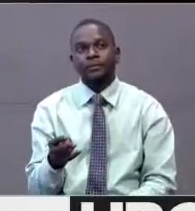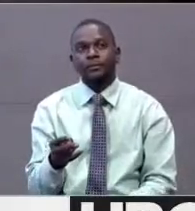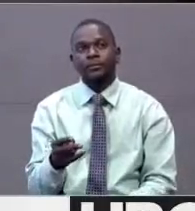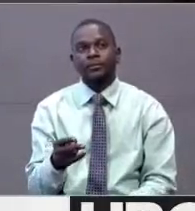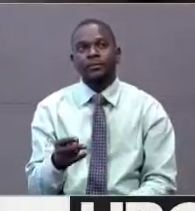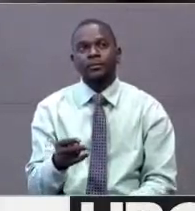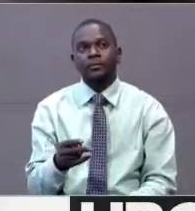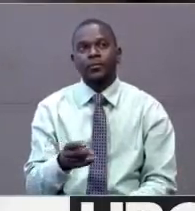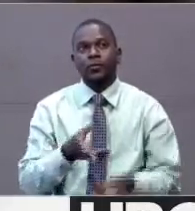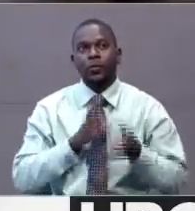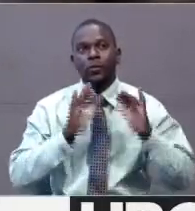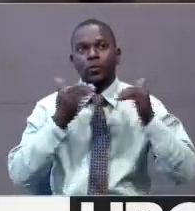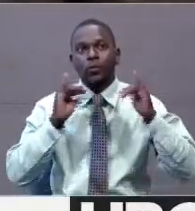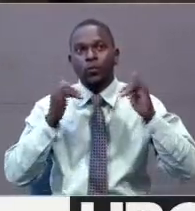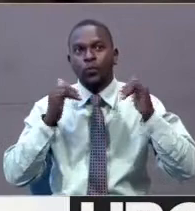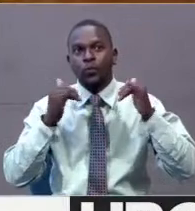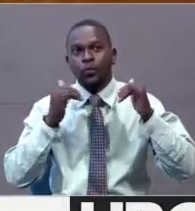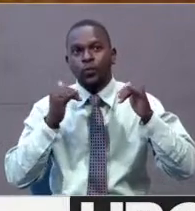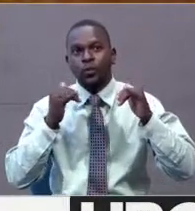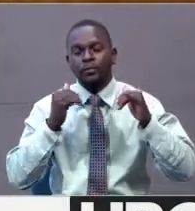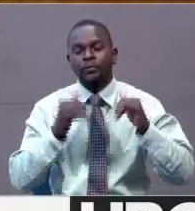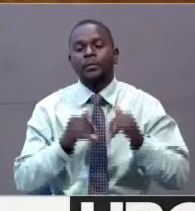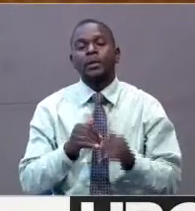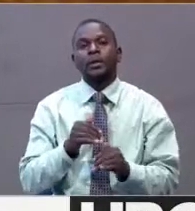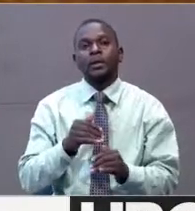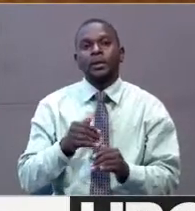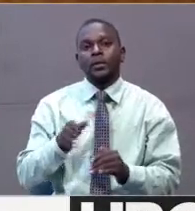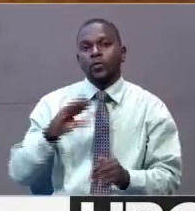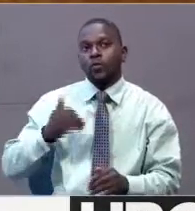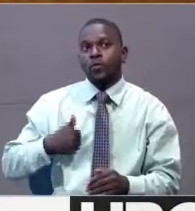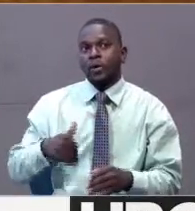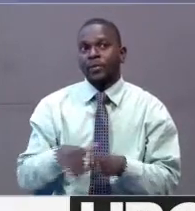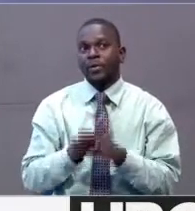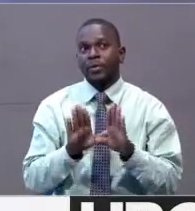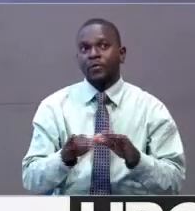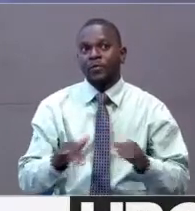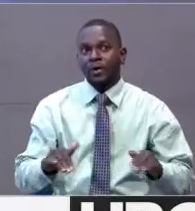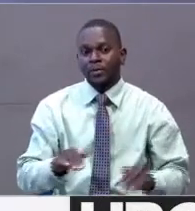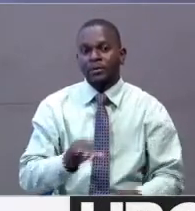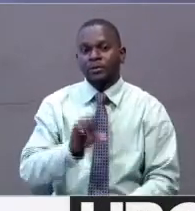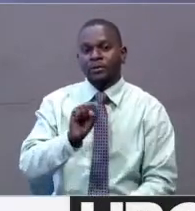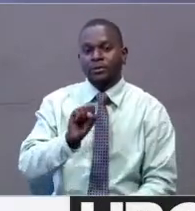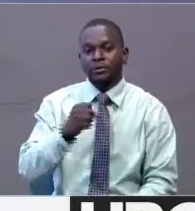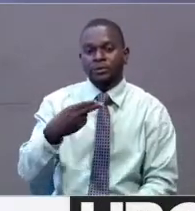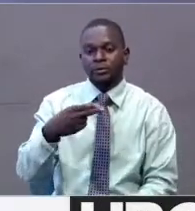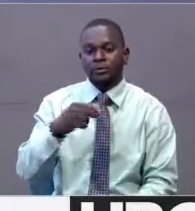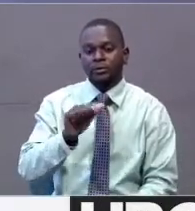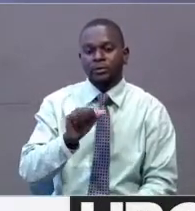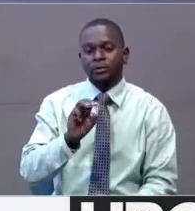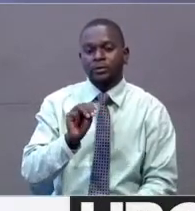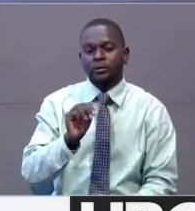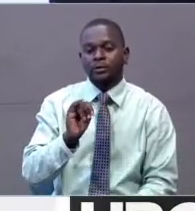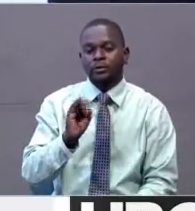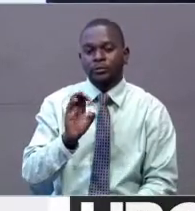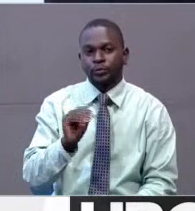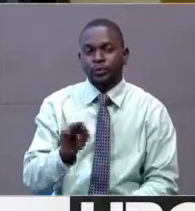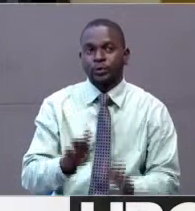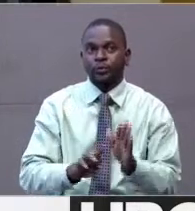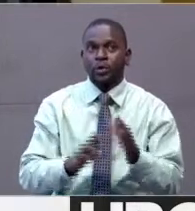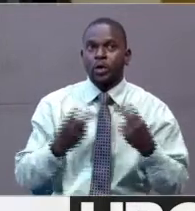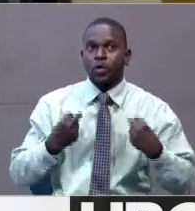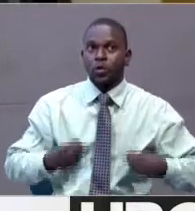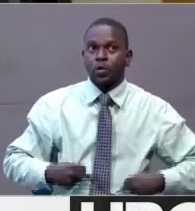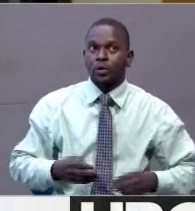Kampala Woman Member of Parliament Shamim Malende is the lawyer representing Mohammed